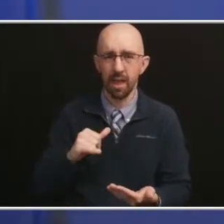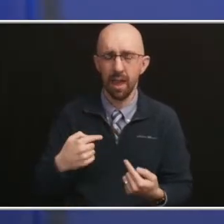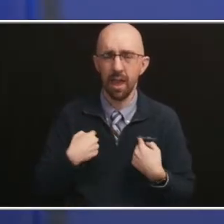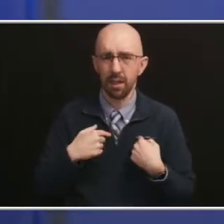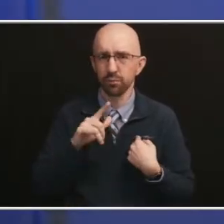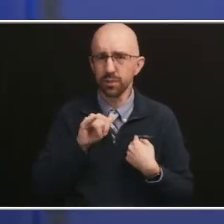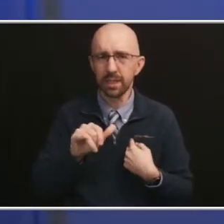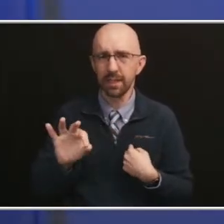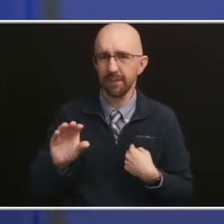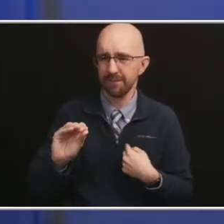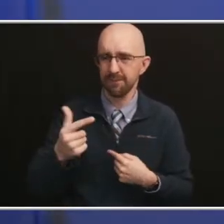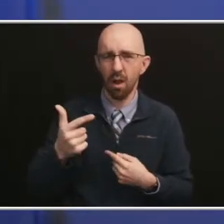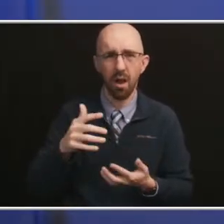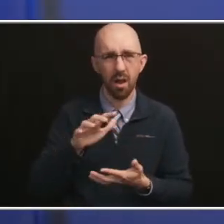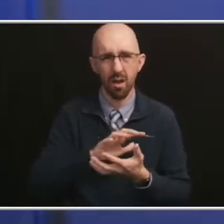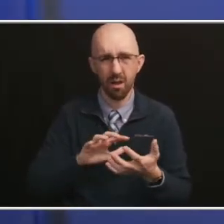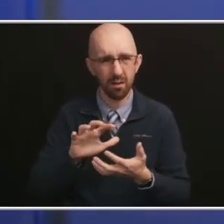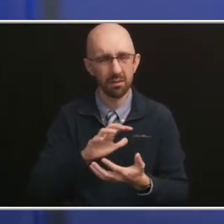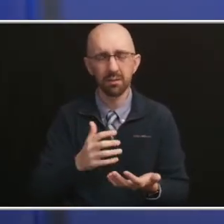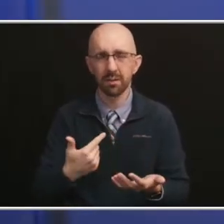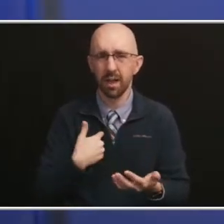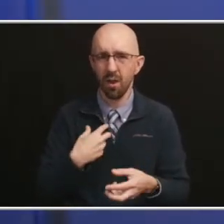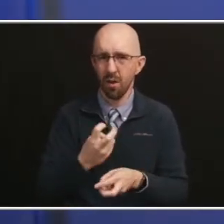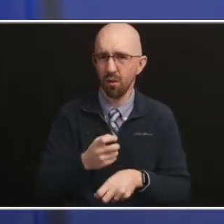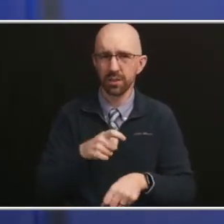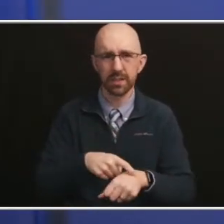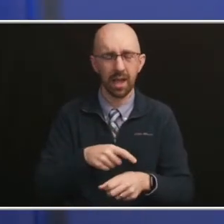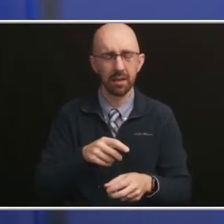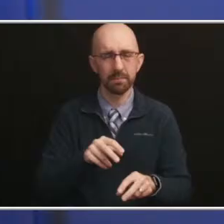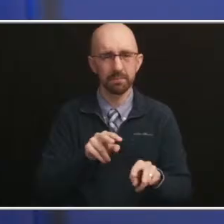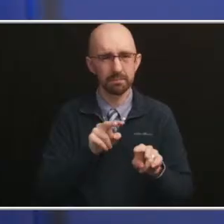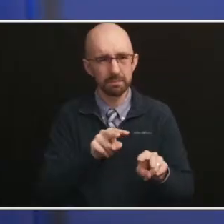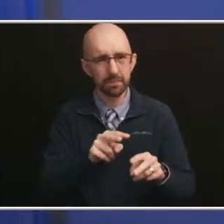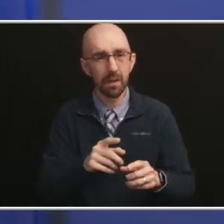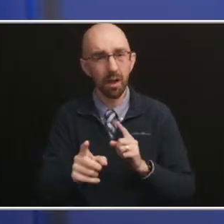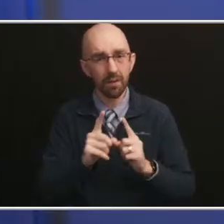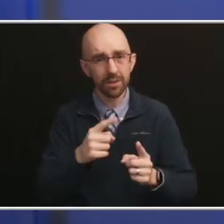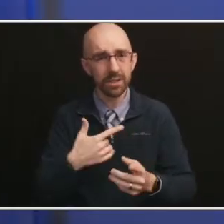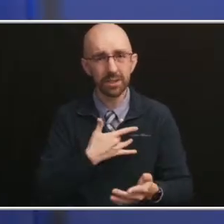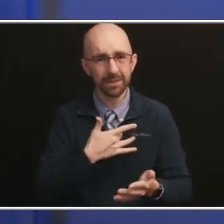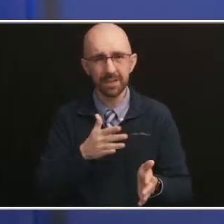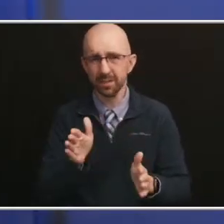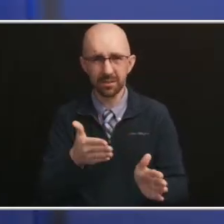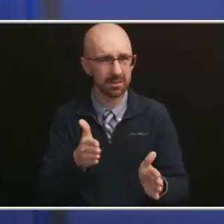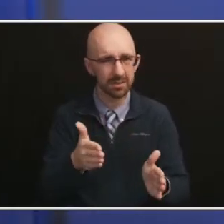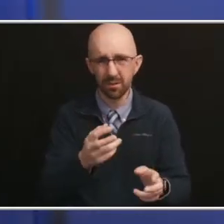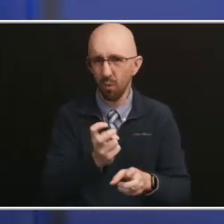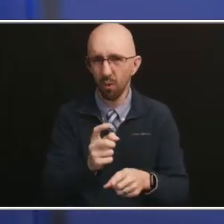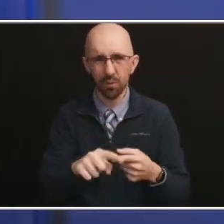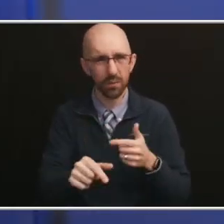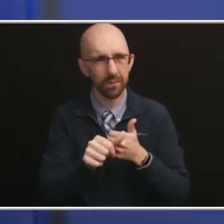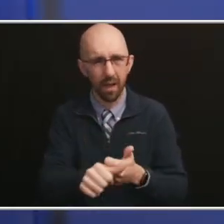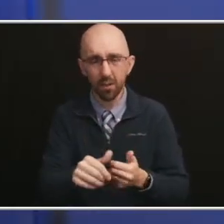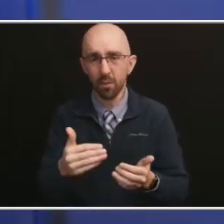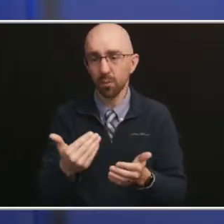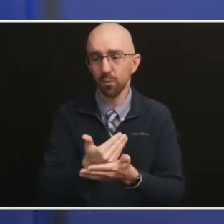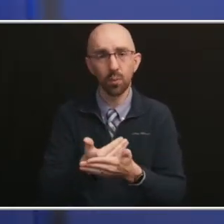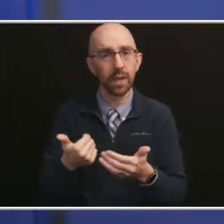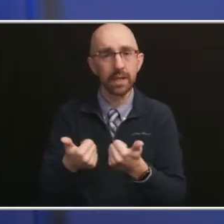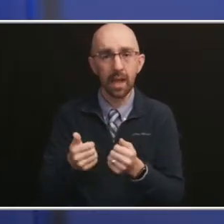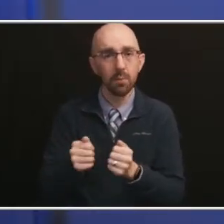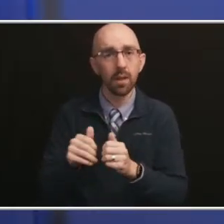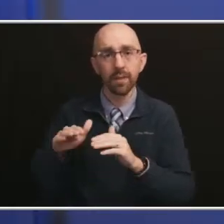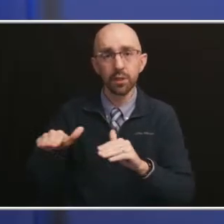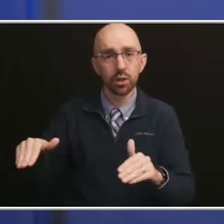fog. I had trouble keeping track in conversations. And even playing a new board game with my children